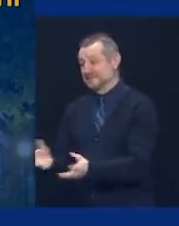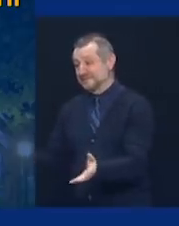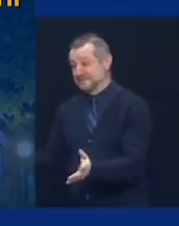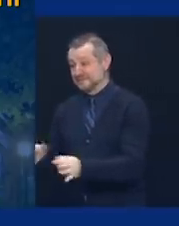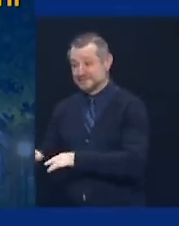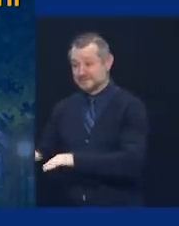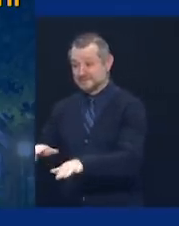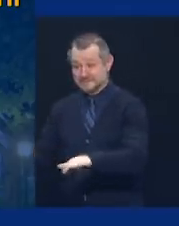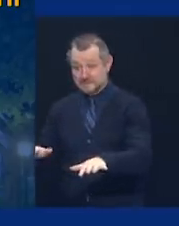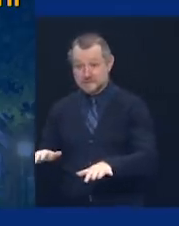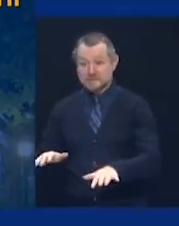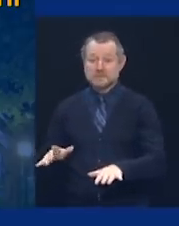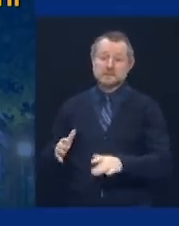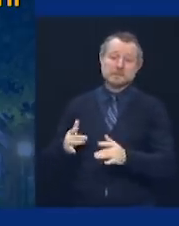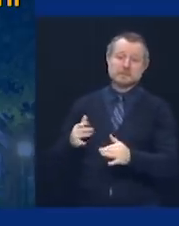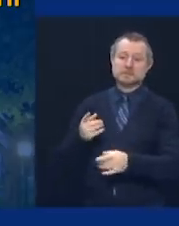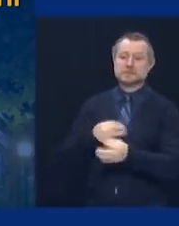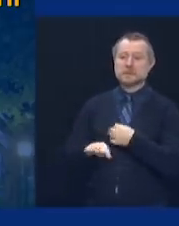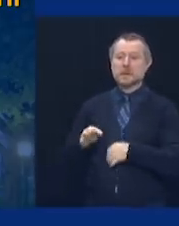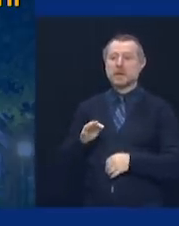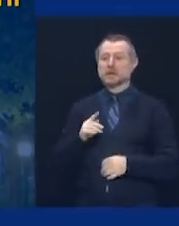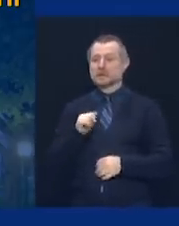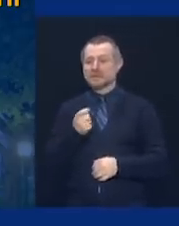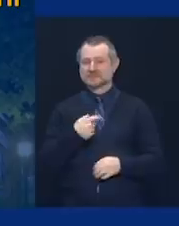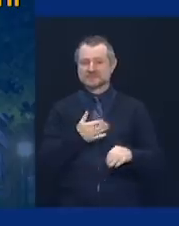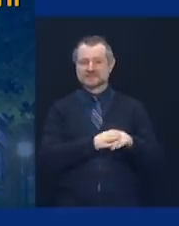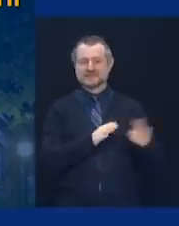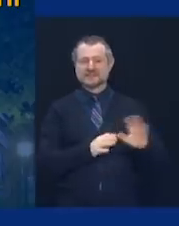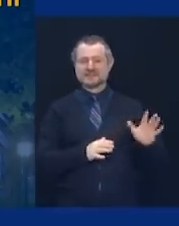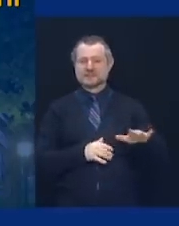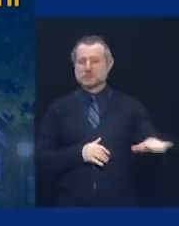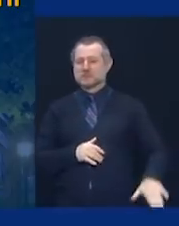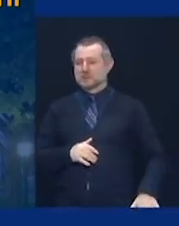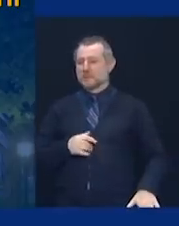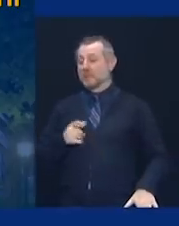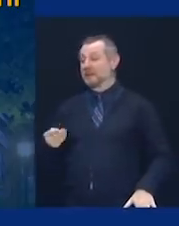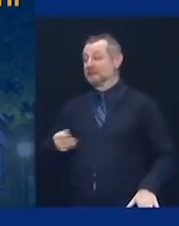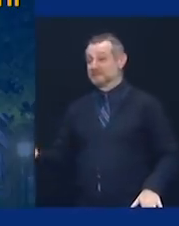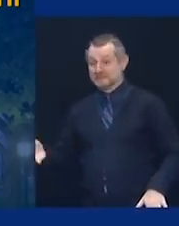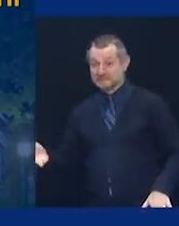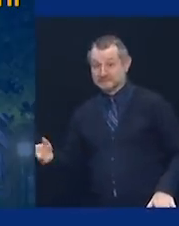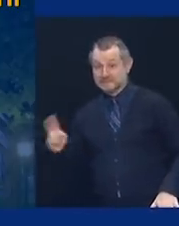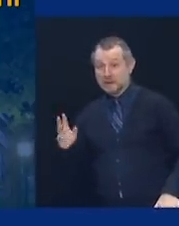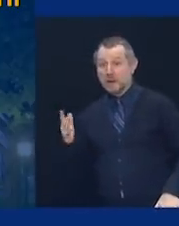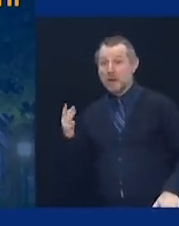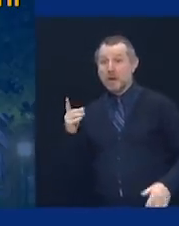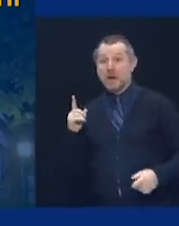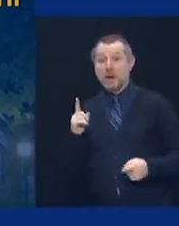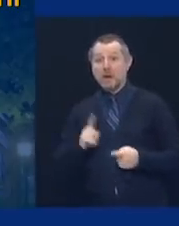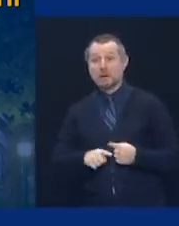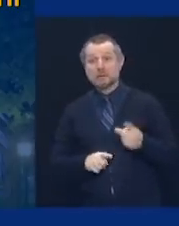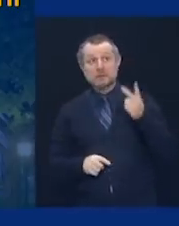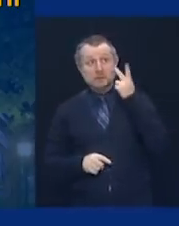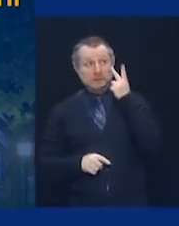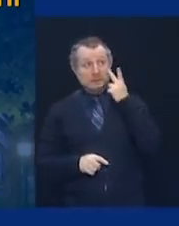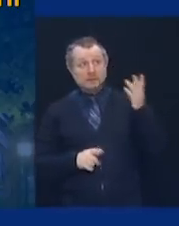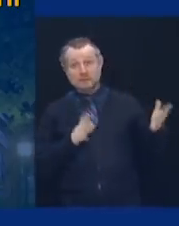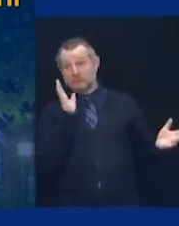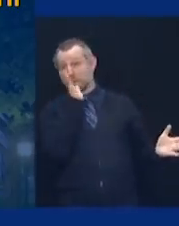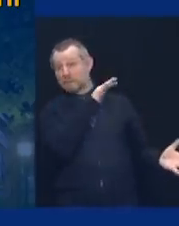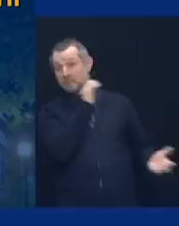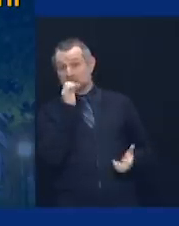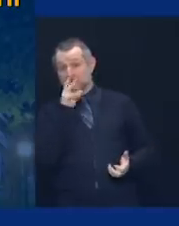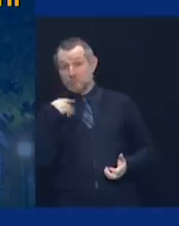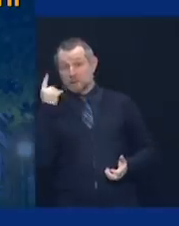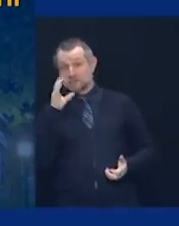increase, to allocate that funding on an essential basis. And then let's find out what Washington will give us to find